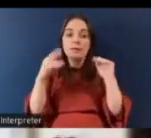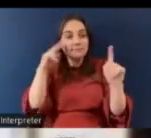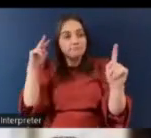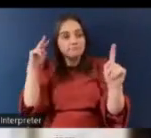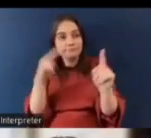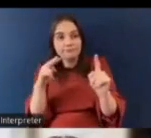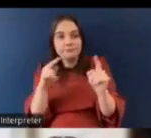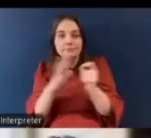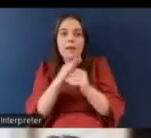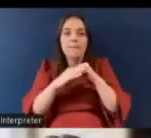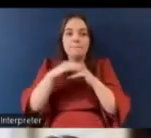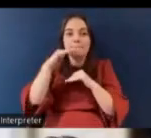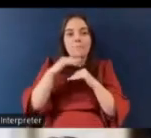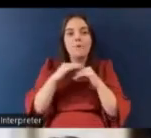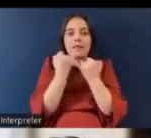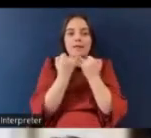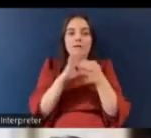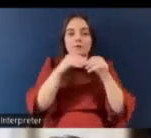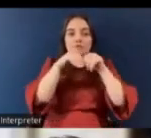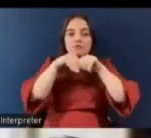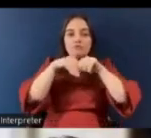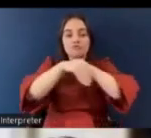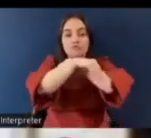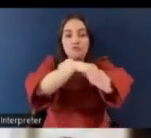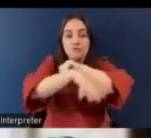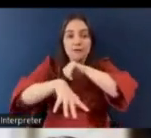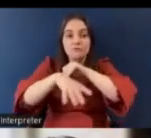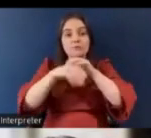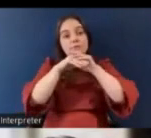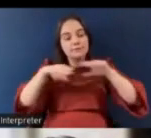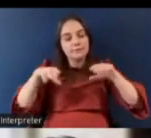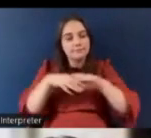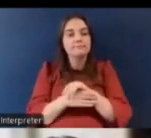down to the grassroots space. So, you can head to the next slide there.